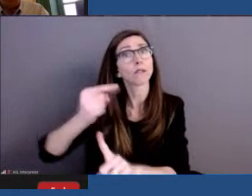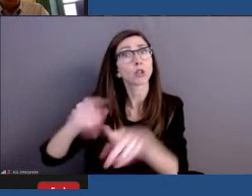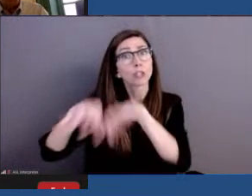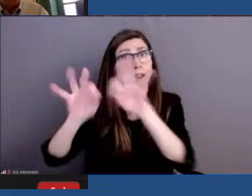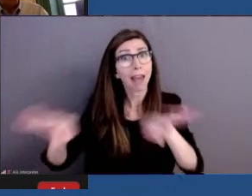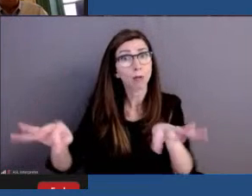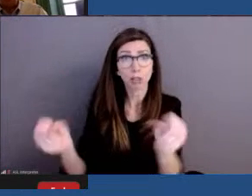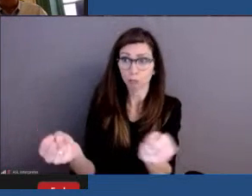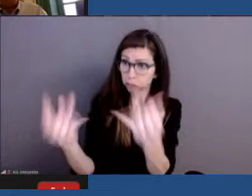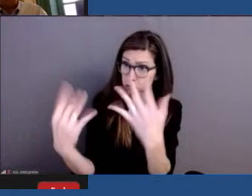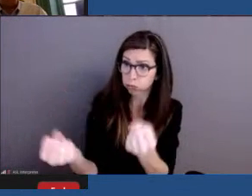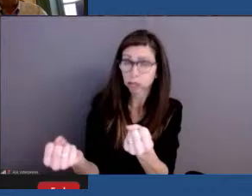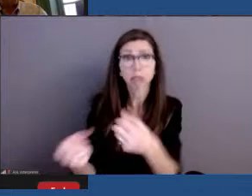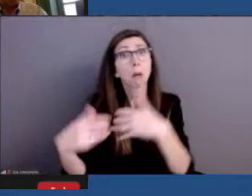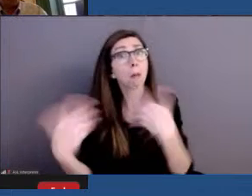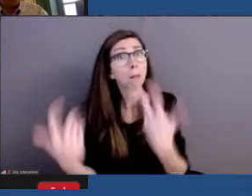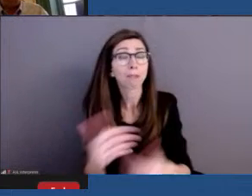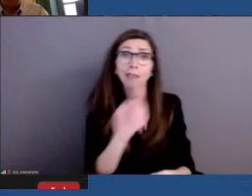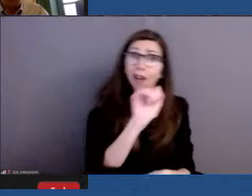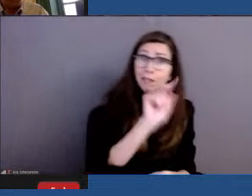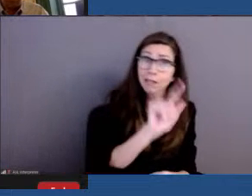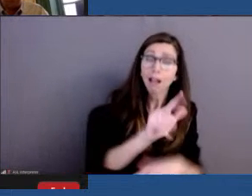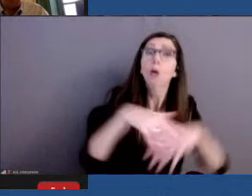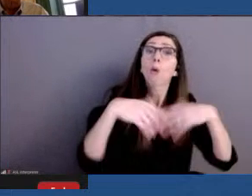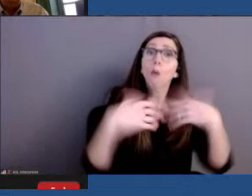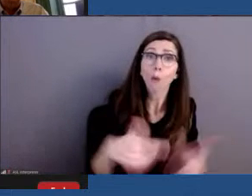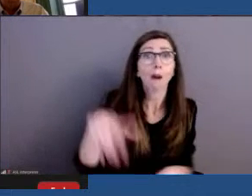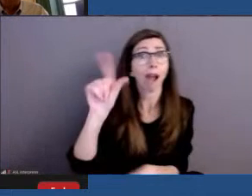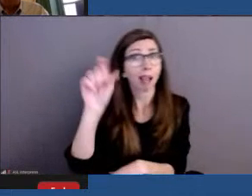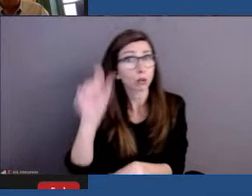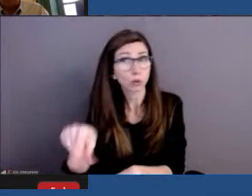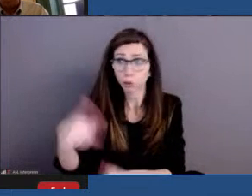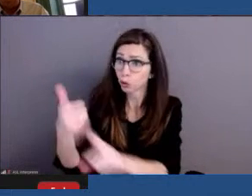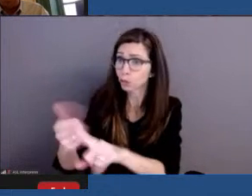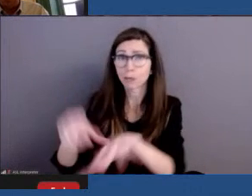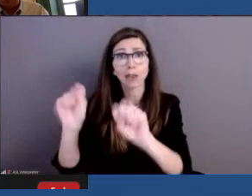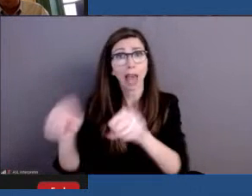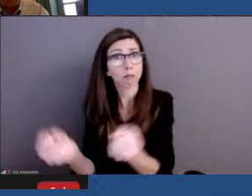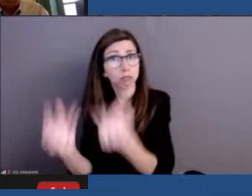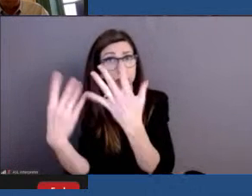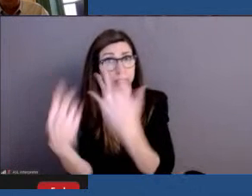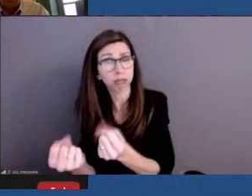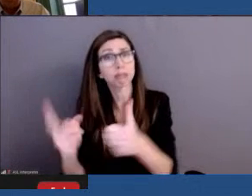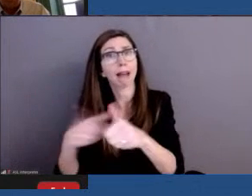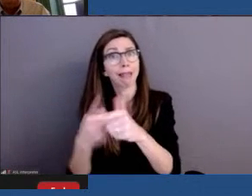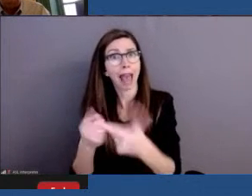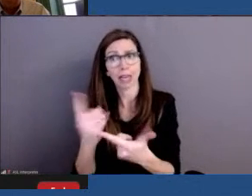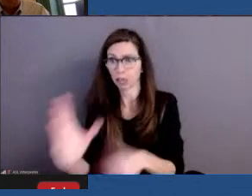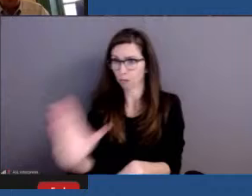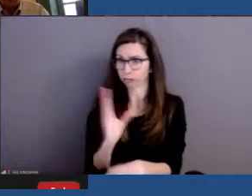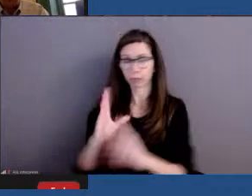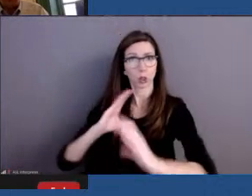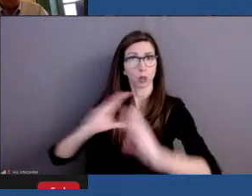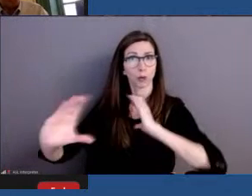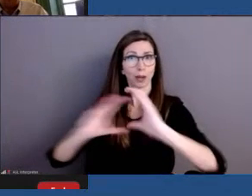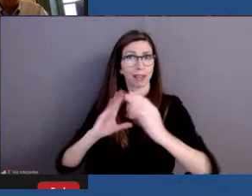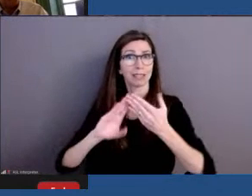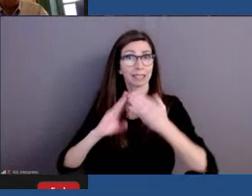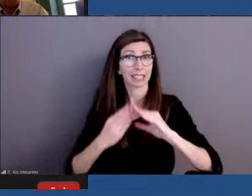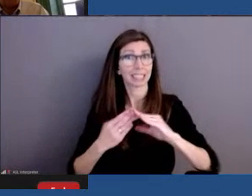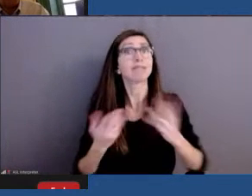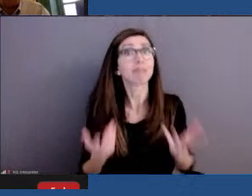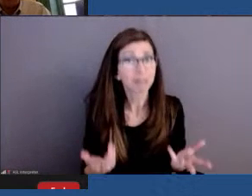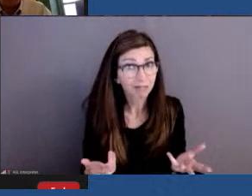Québécois, when asking questions or making we have American Sign Language and Another Quebec way the Sign city Language. is receiving feedback is through the engagement